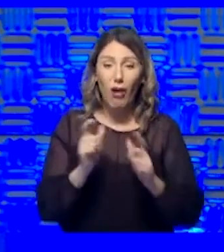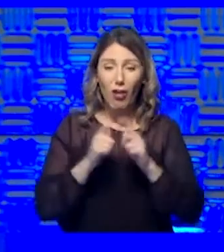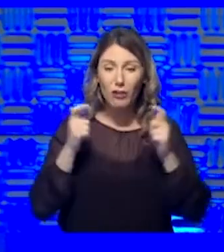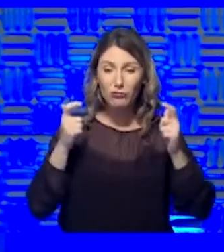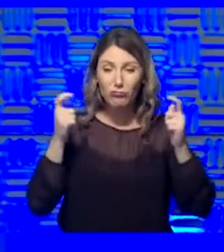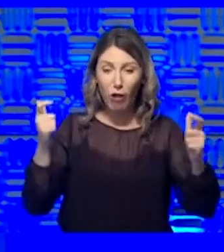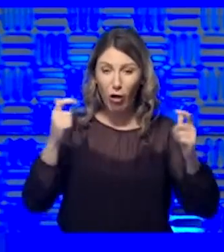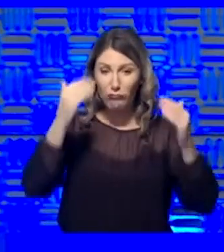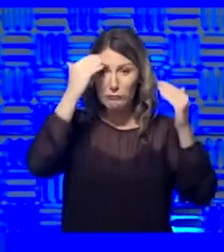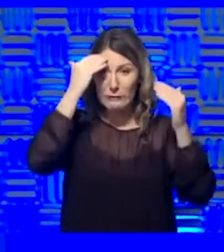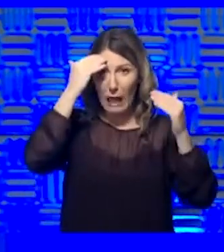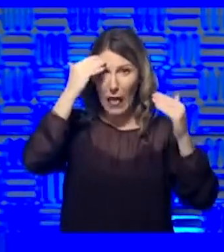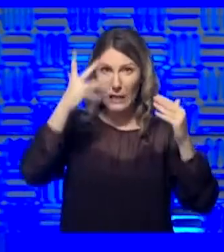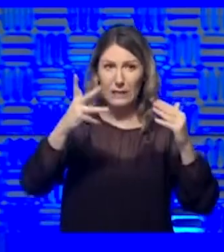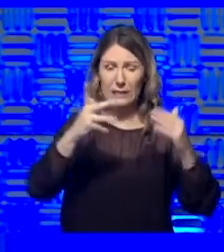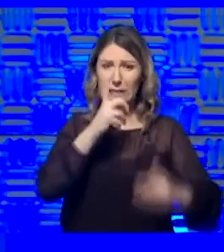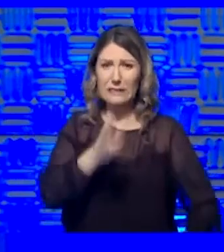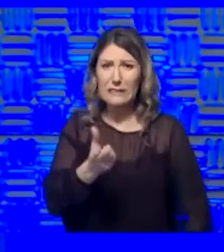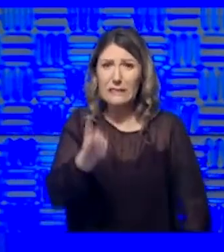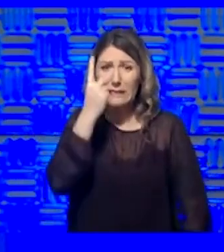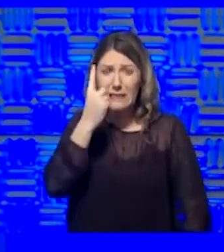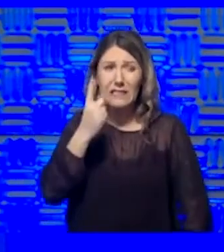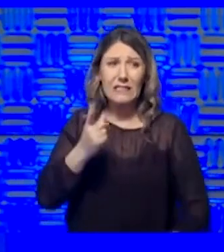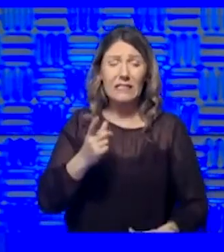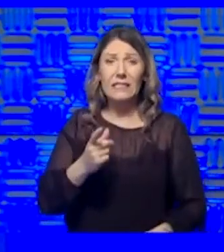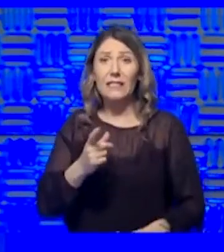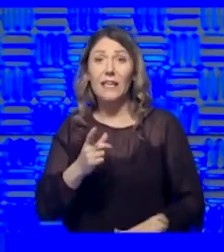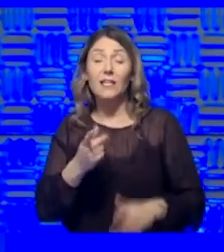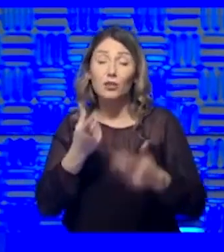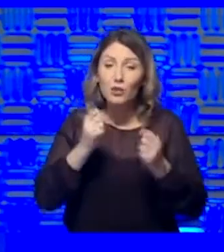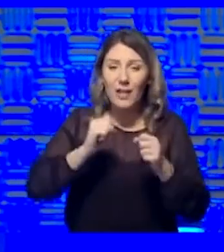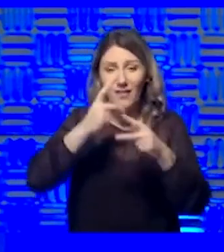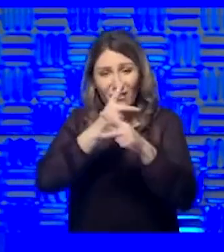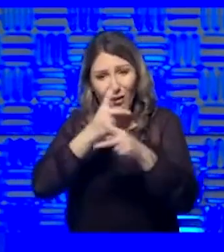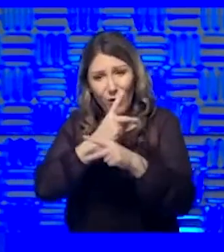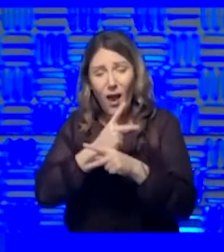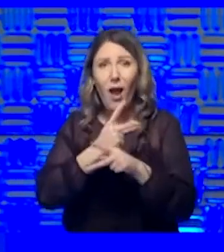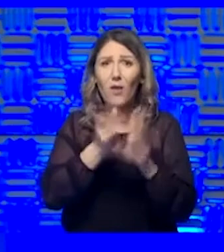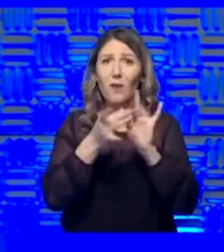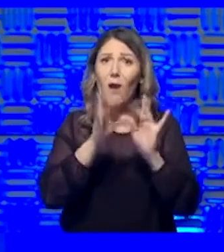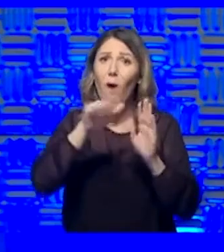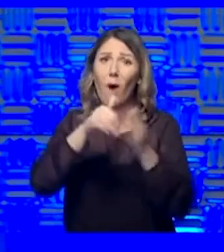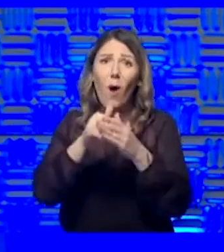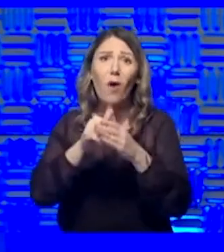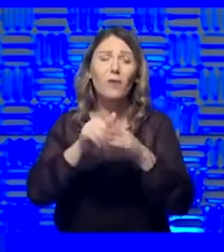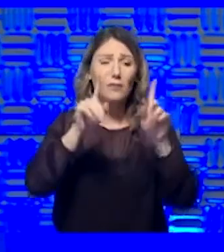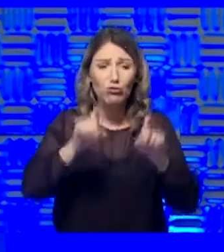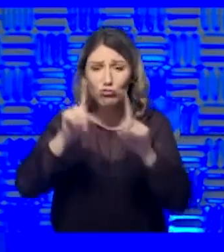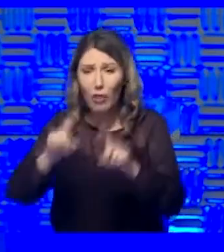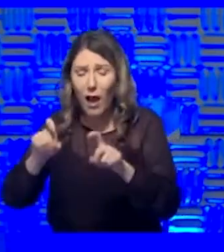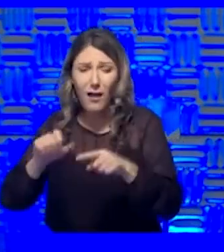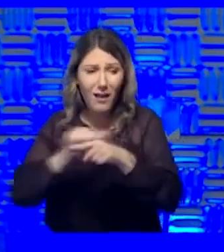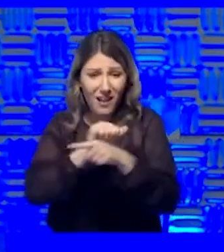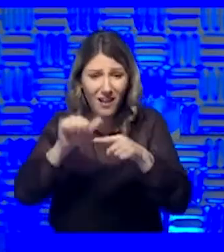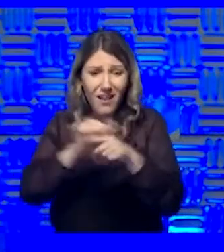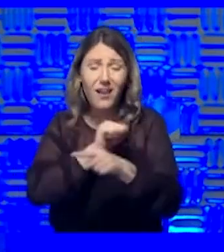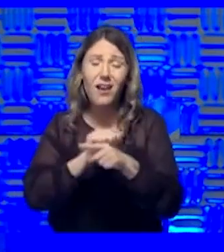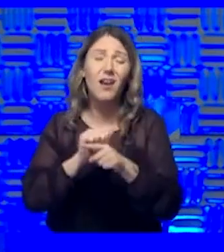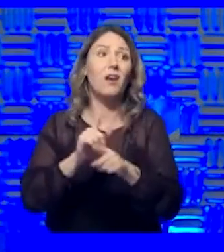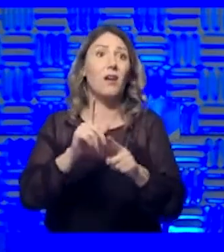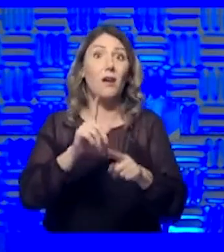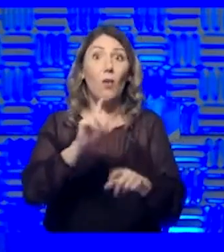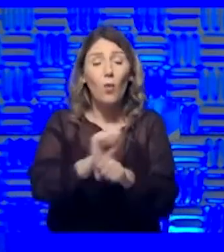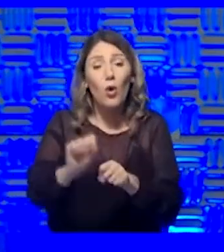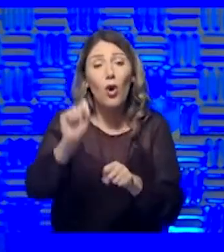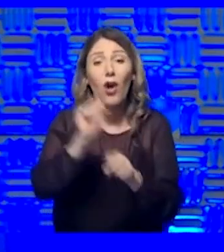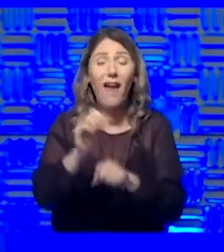knowledge gap, and we are trying to figure that out by doing all of these trials. And we are working on it tirelessly day in, day out to try and